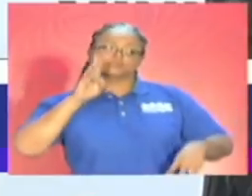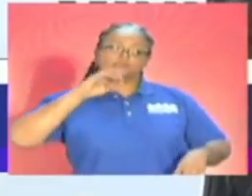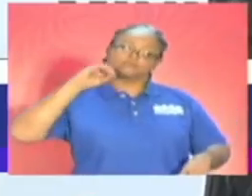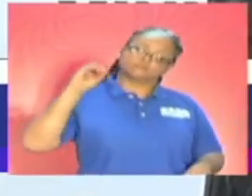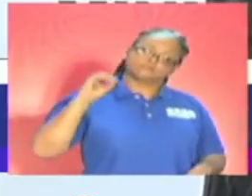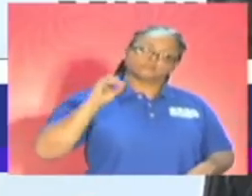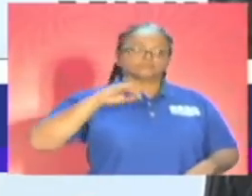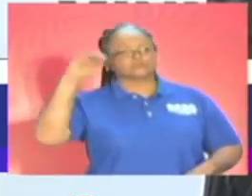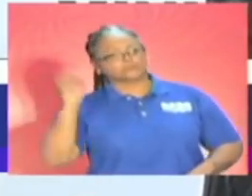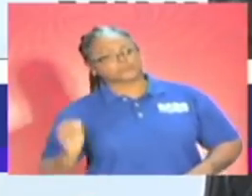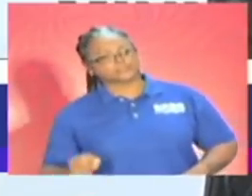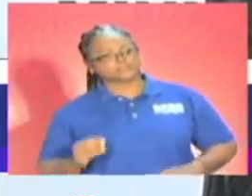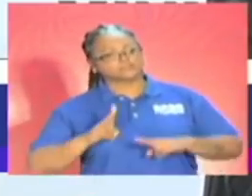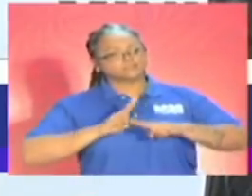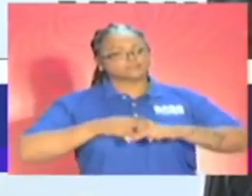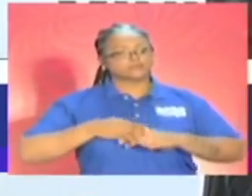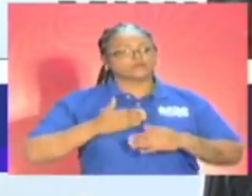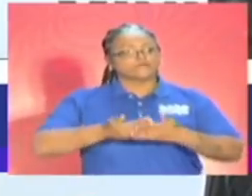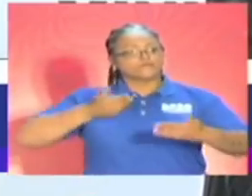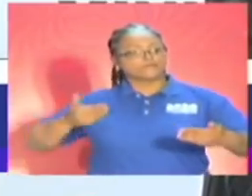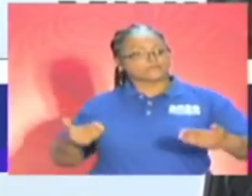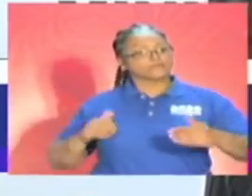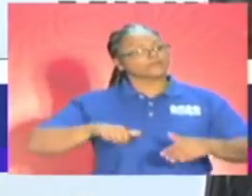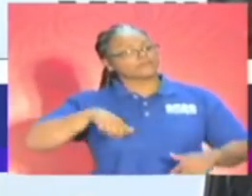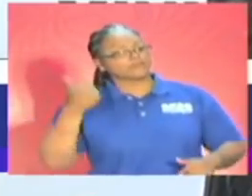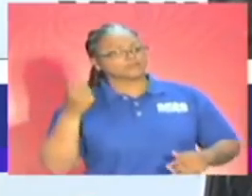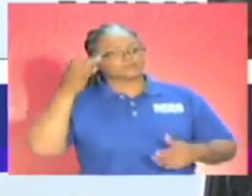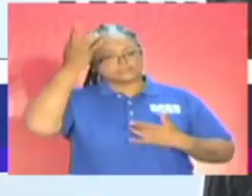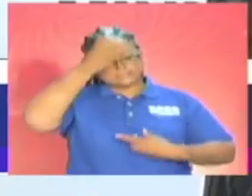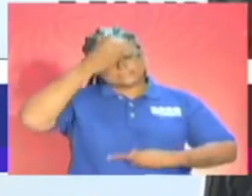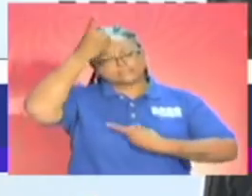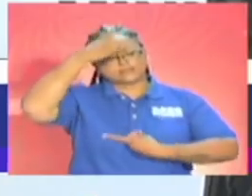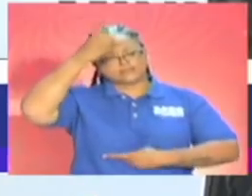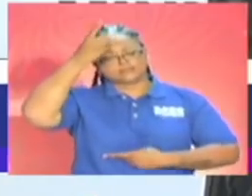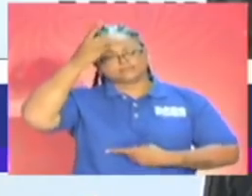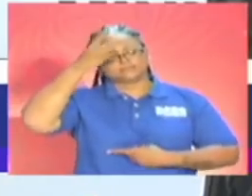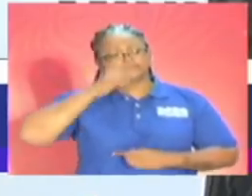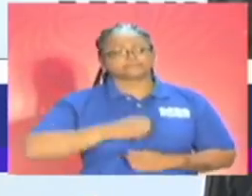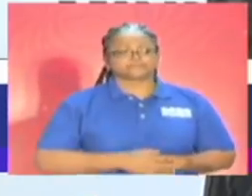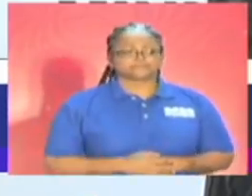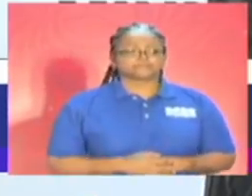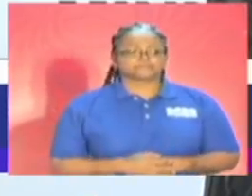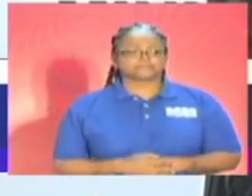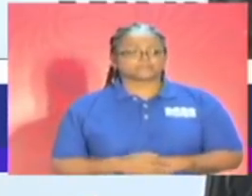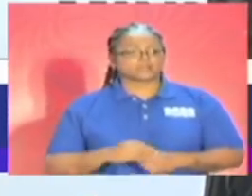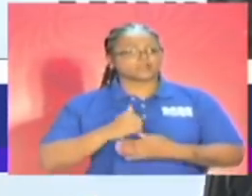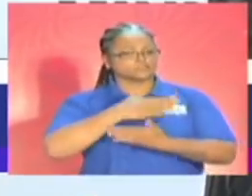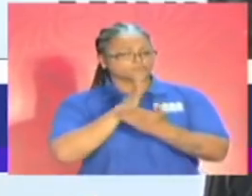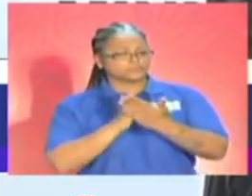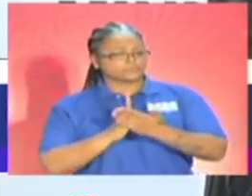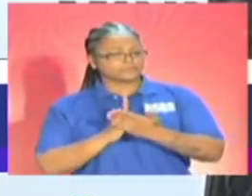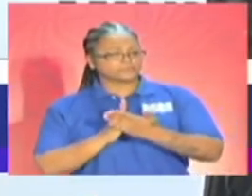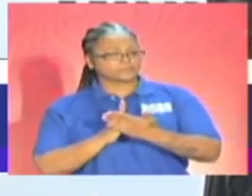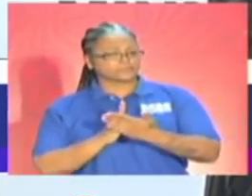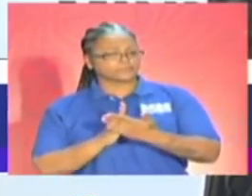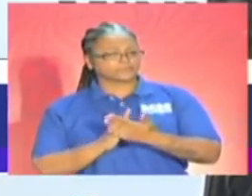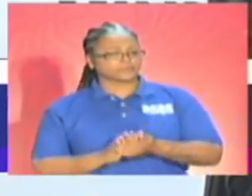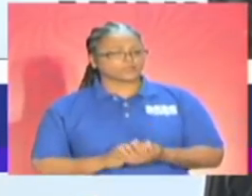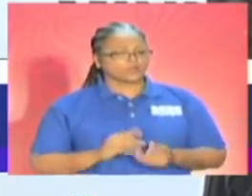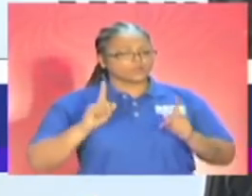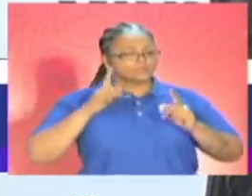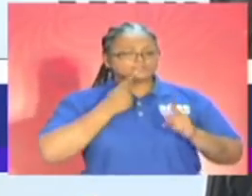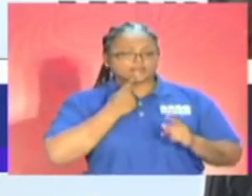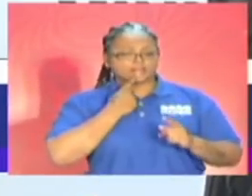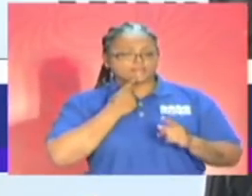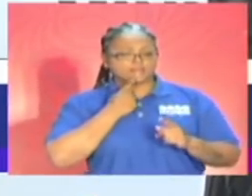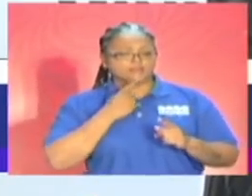other diseases. We have seen for people quoting for some other types of diseases, for example, the childhood